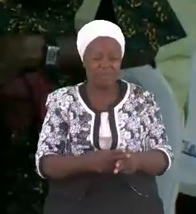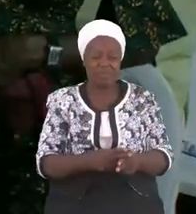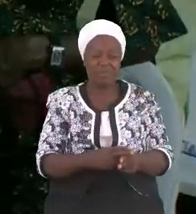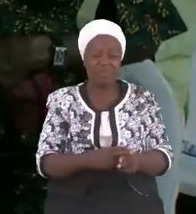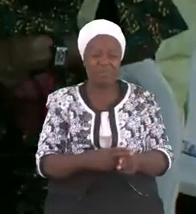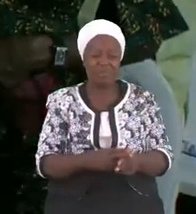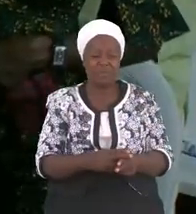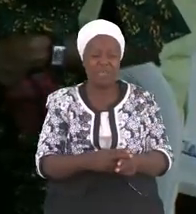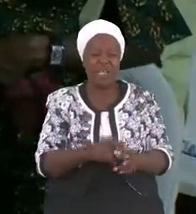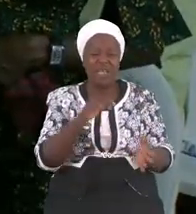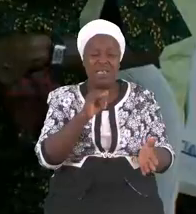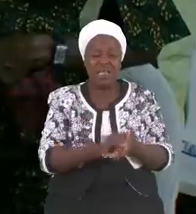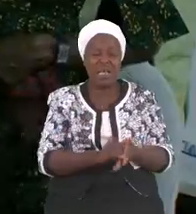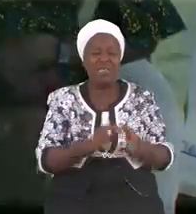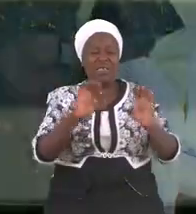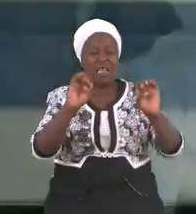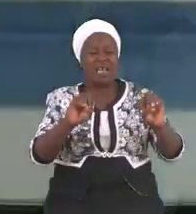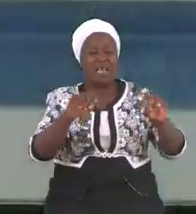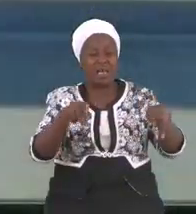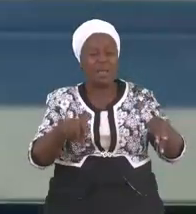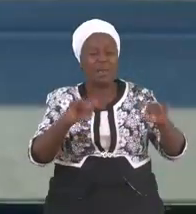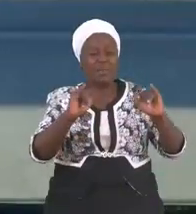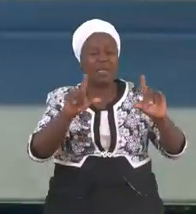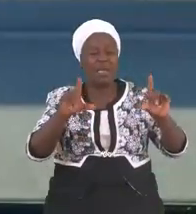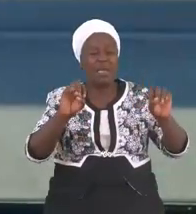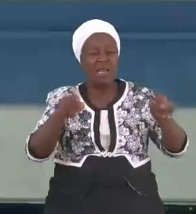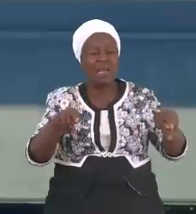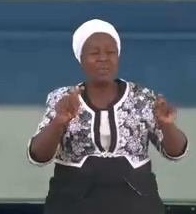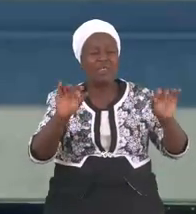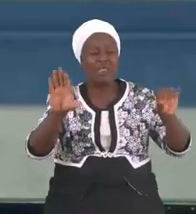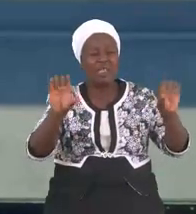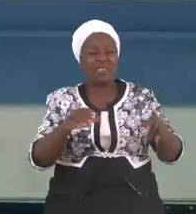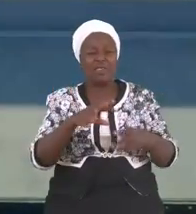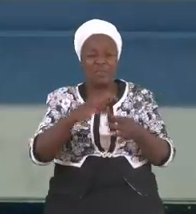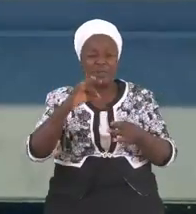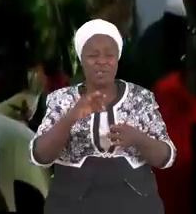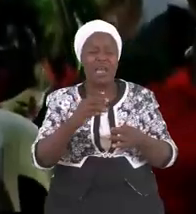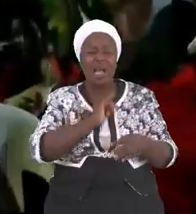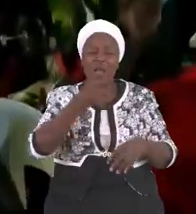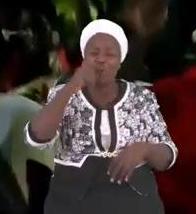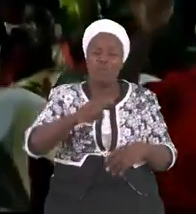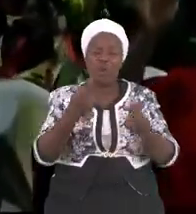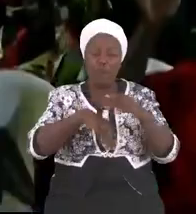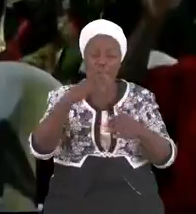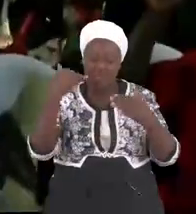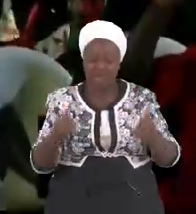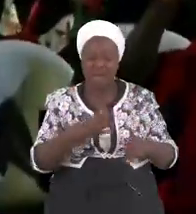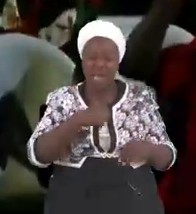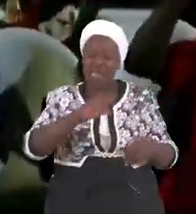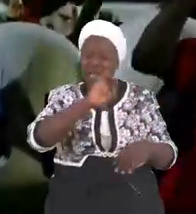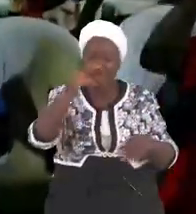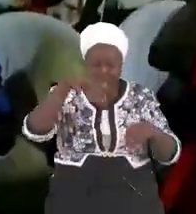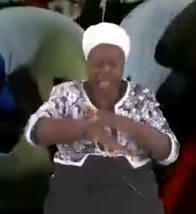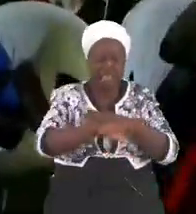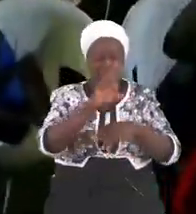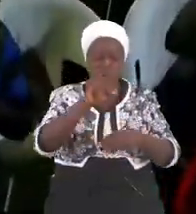That epileptic spirit, I command you, come out right now. And enter no more